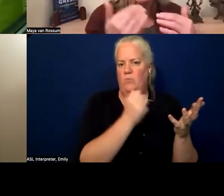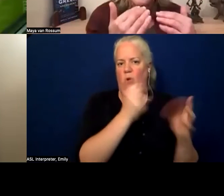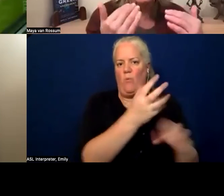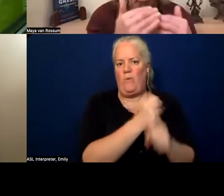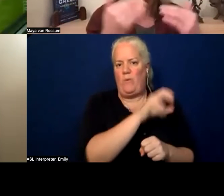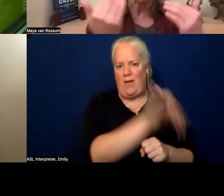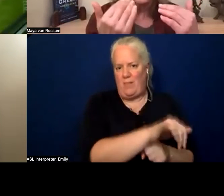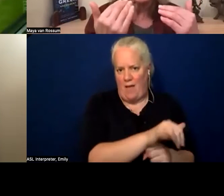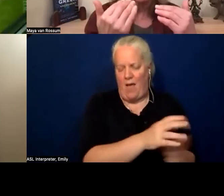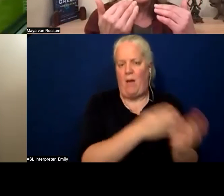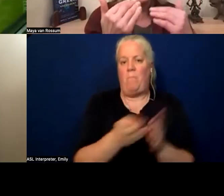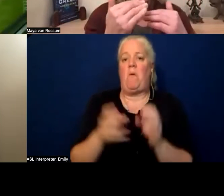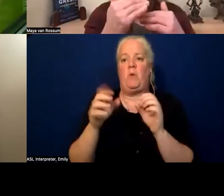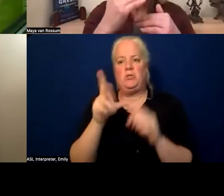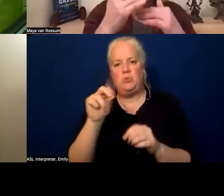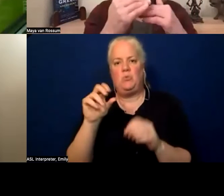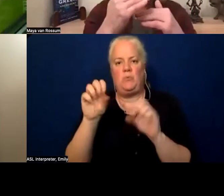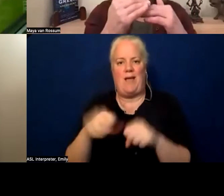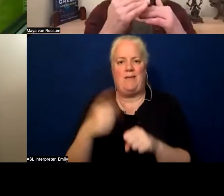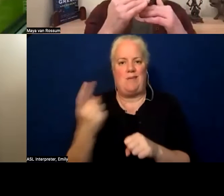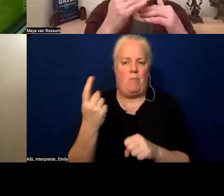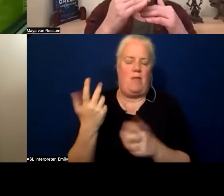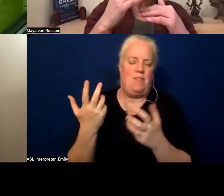defensible in terms of environmental protection,